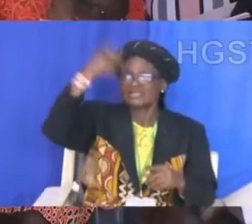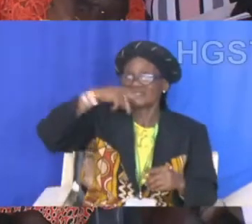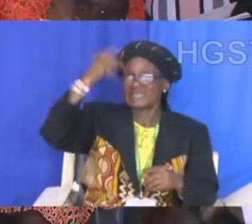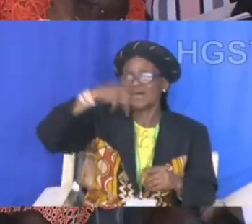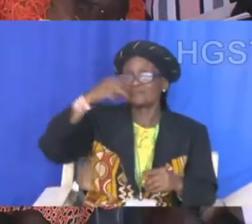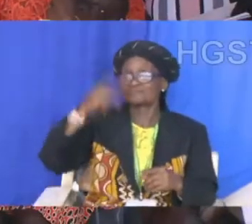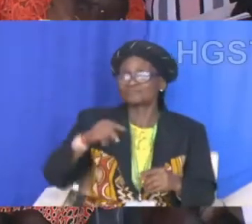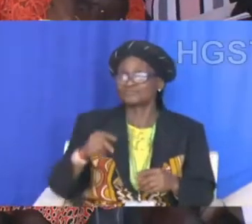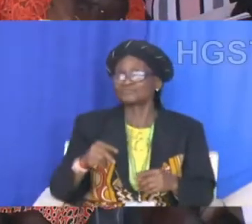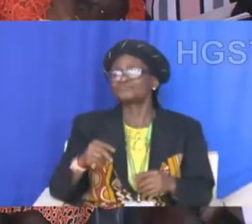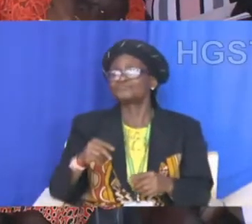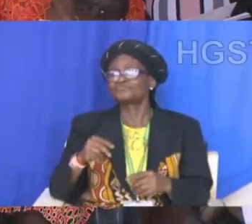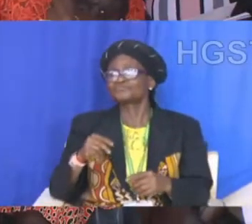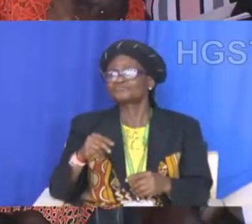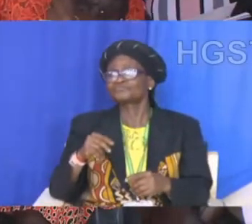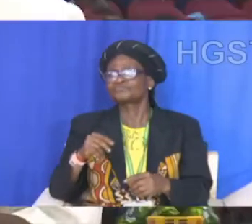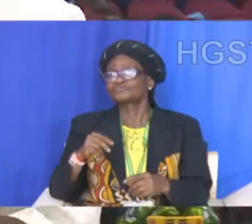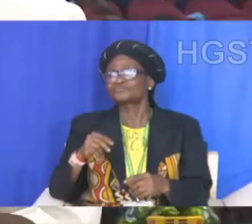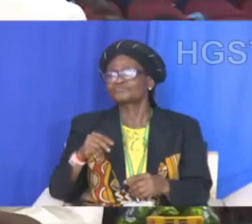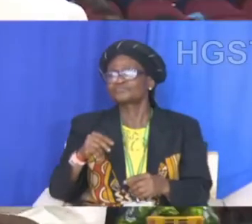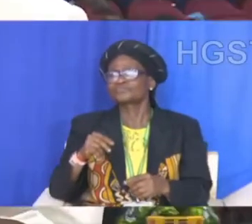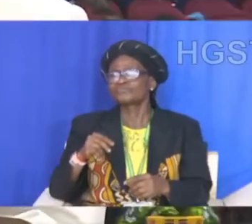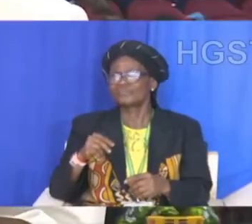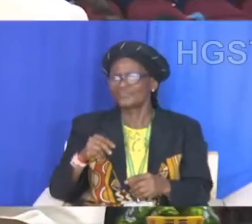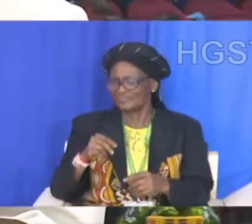before we get into the new year. The new year is already knocking at the door.